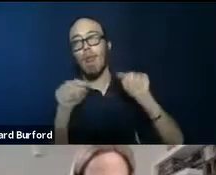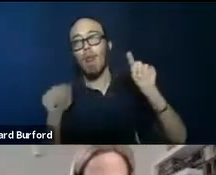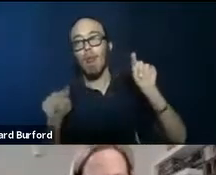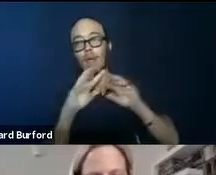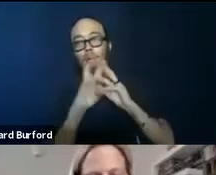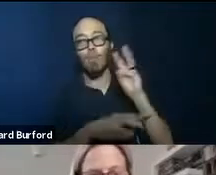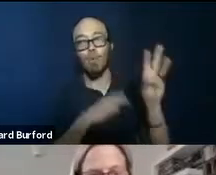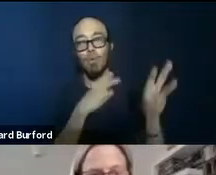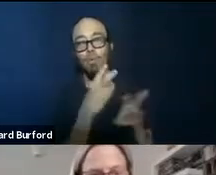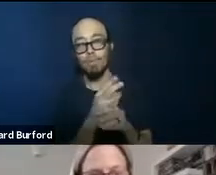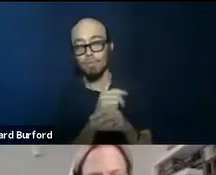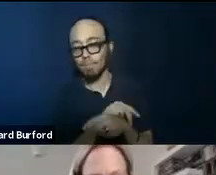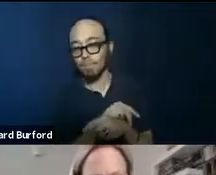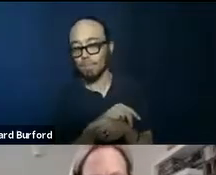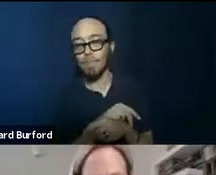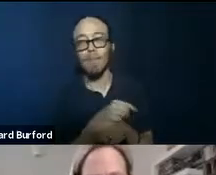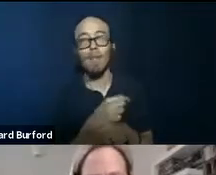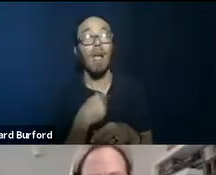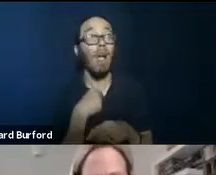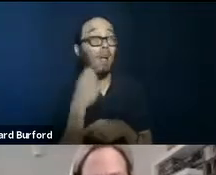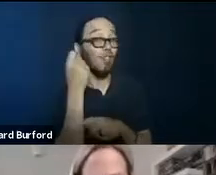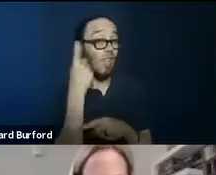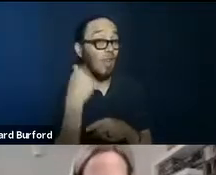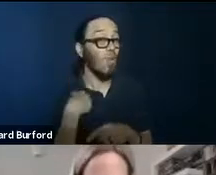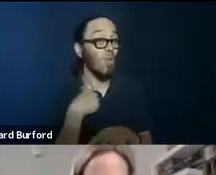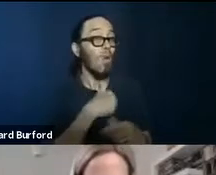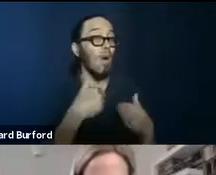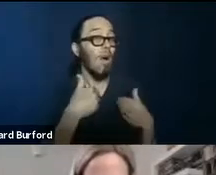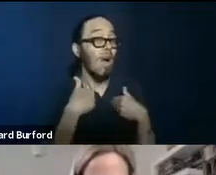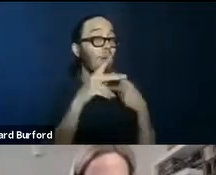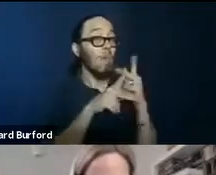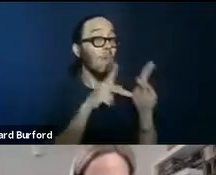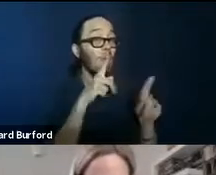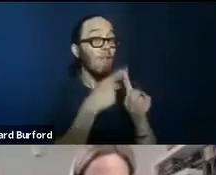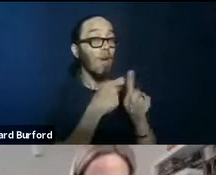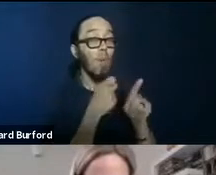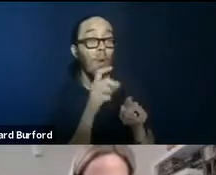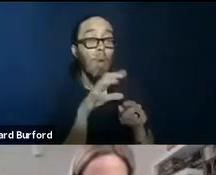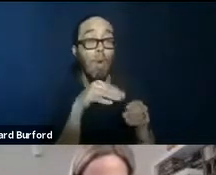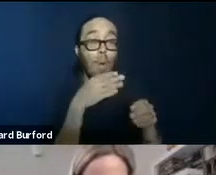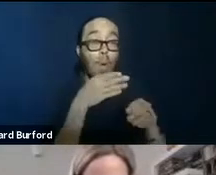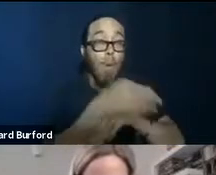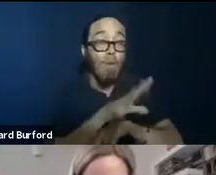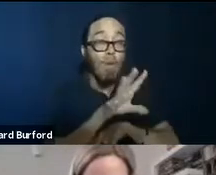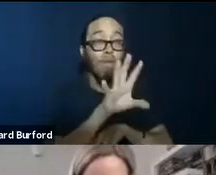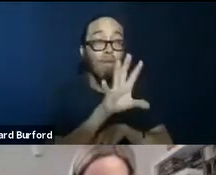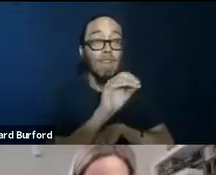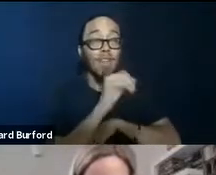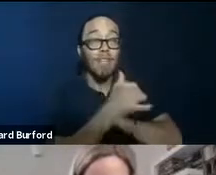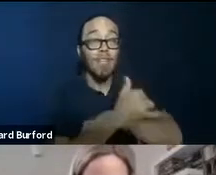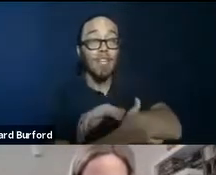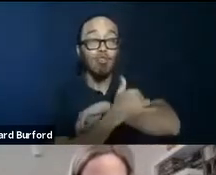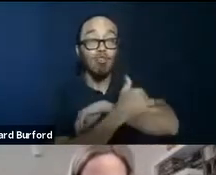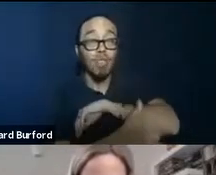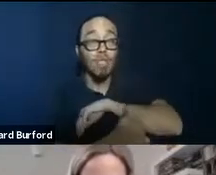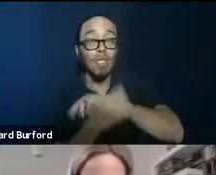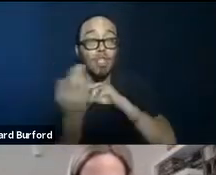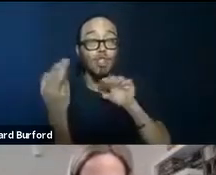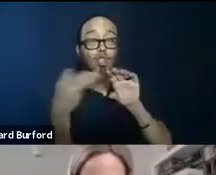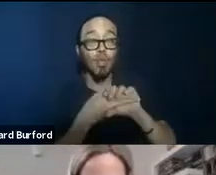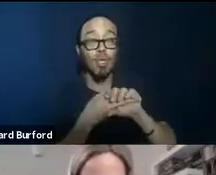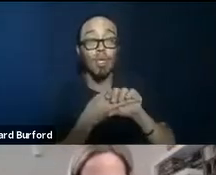across the globe. I understand we have people, Michal, from over 50 countries joining.